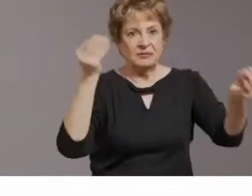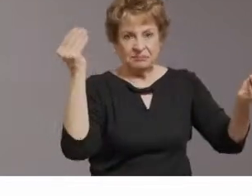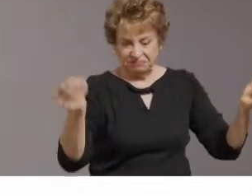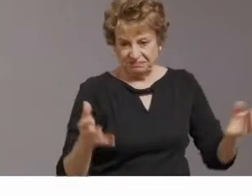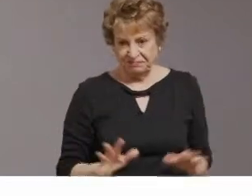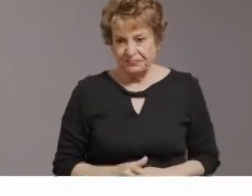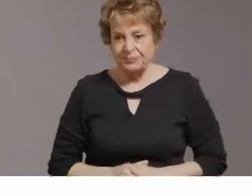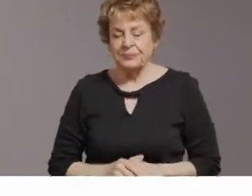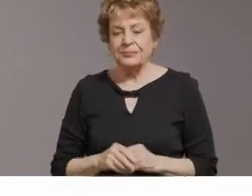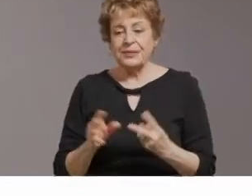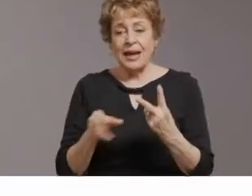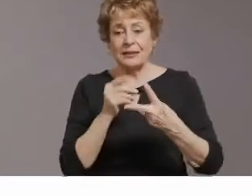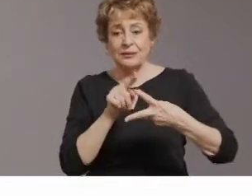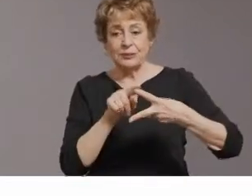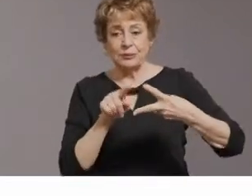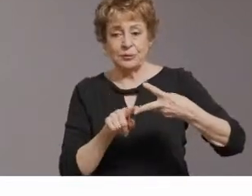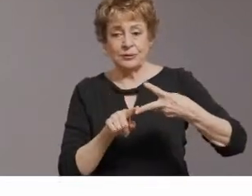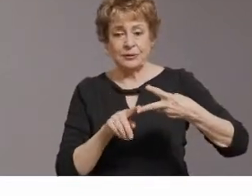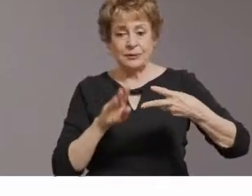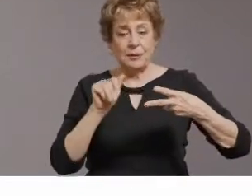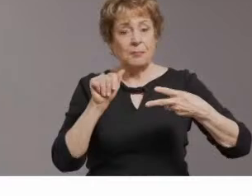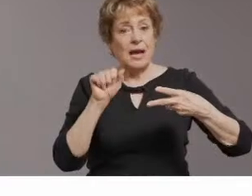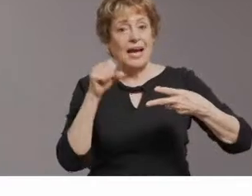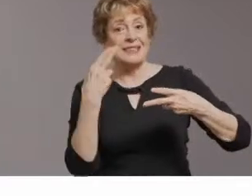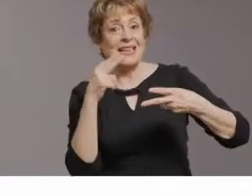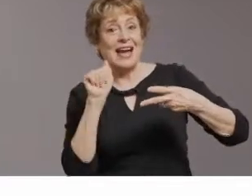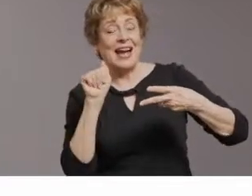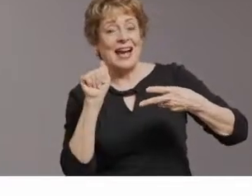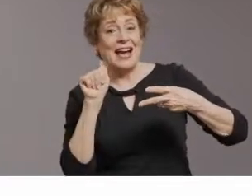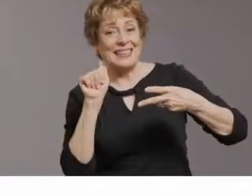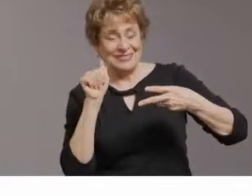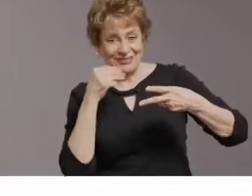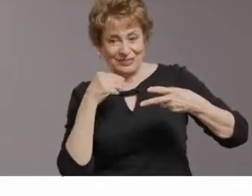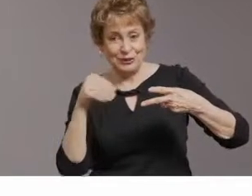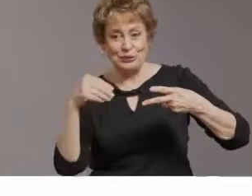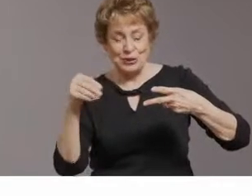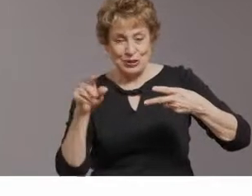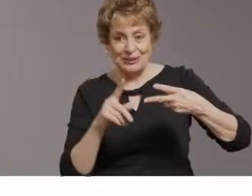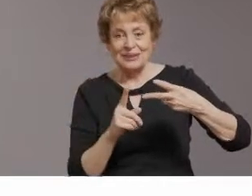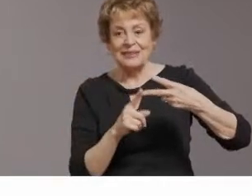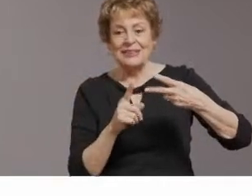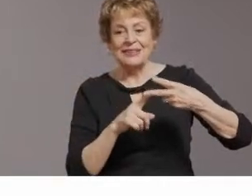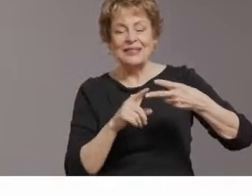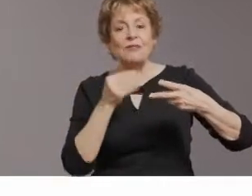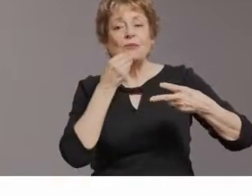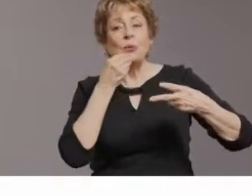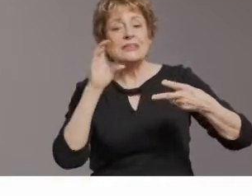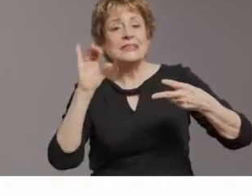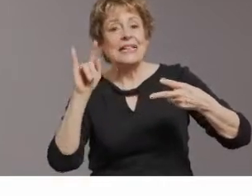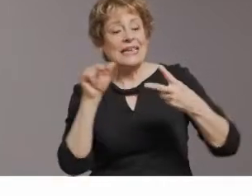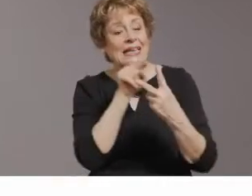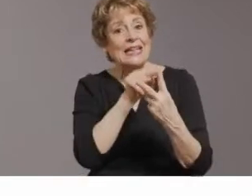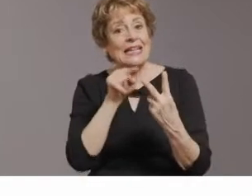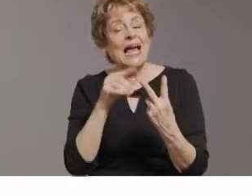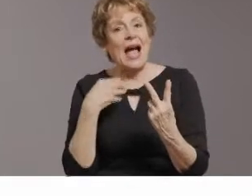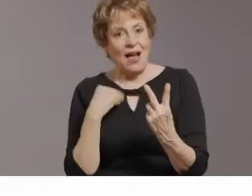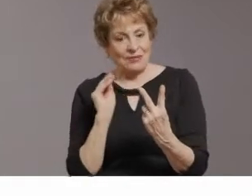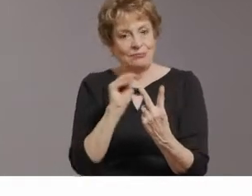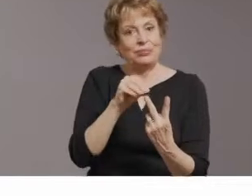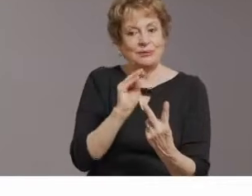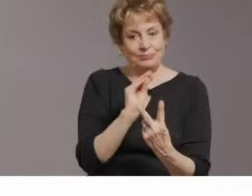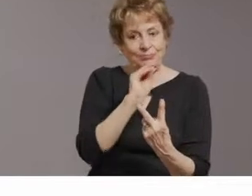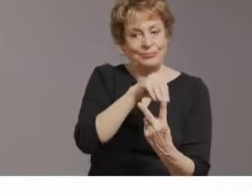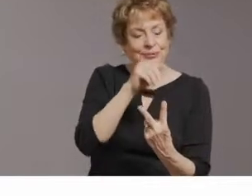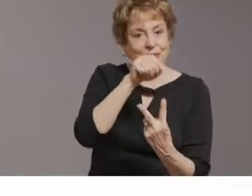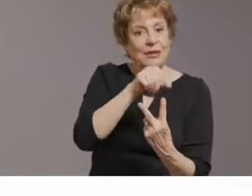to the list of pharmacies that are receiving vaccine. just to run through this